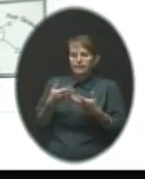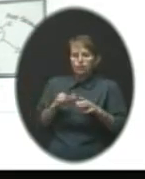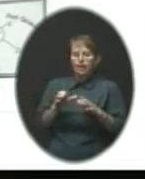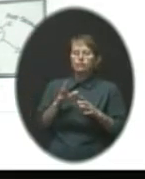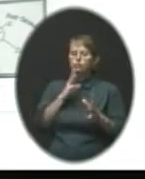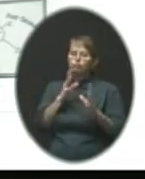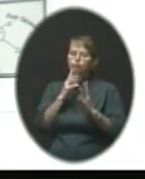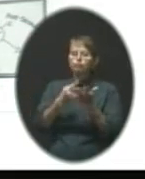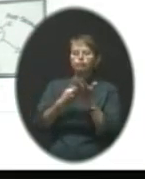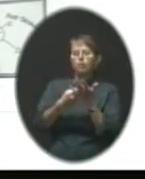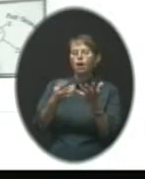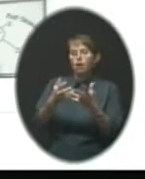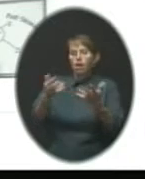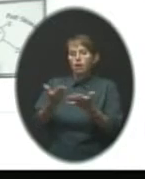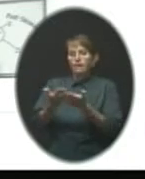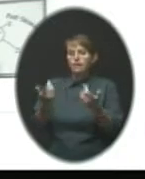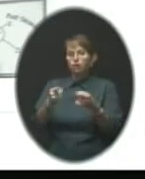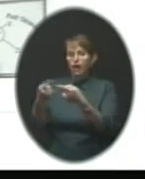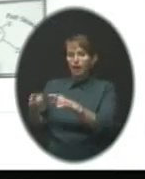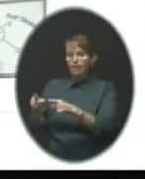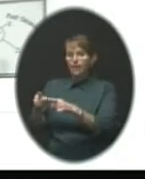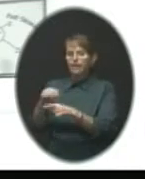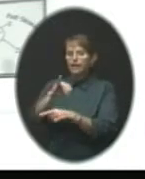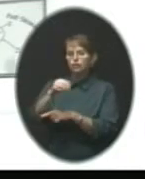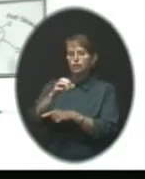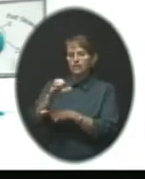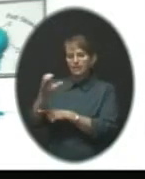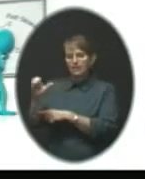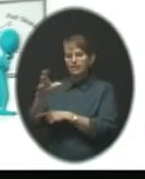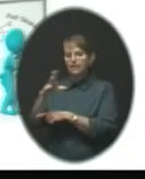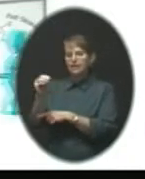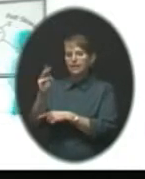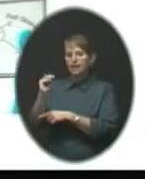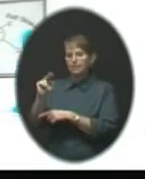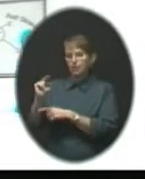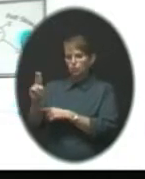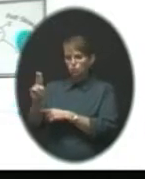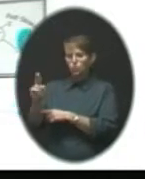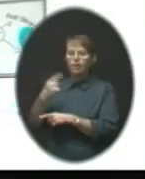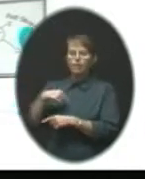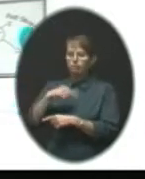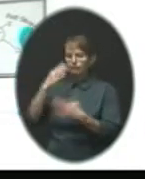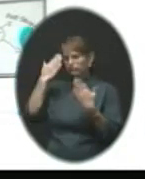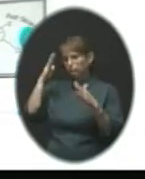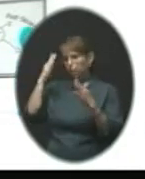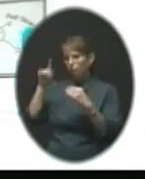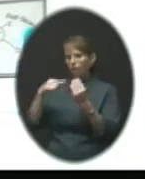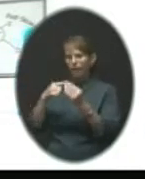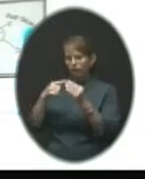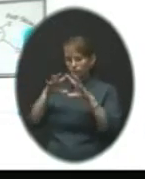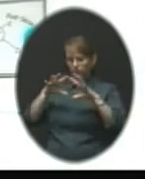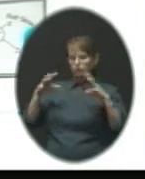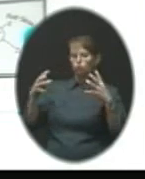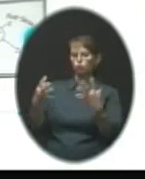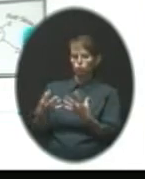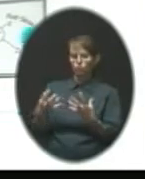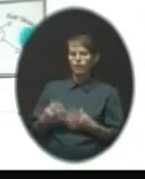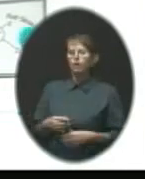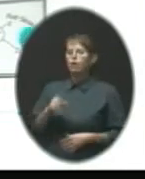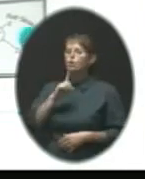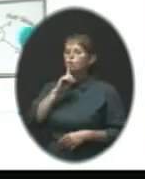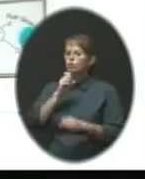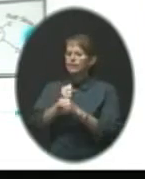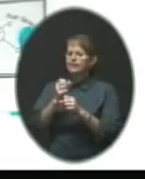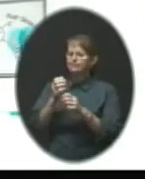like JCCC, like MNU, that we weren't aware of as a collective whole, and really increasing that college-going